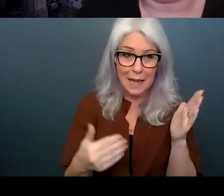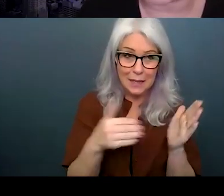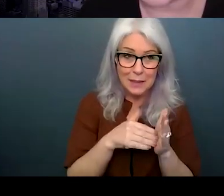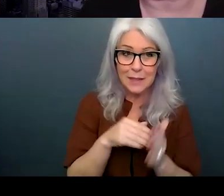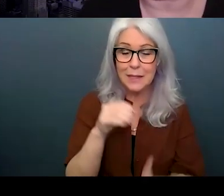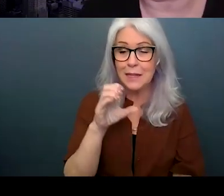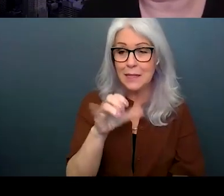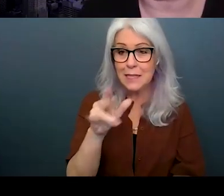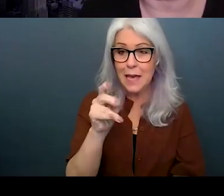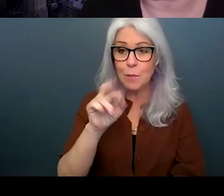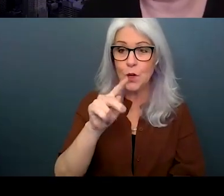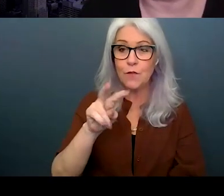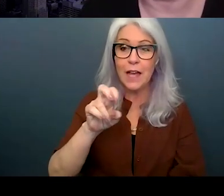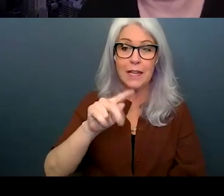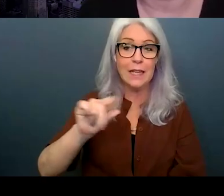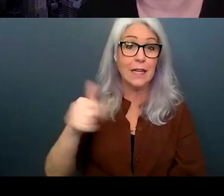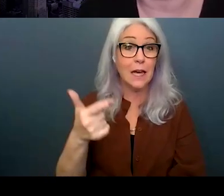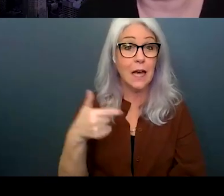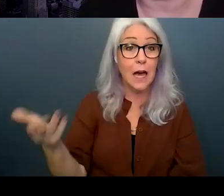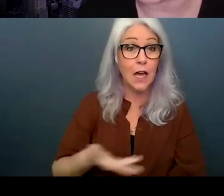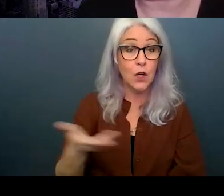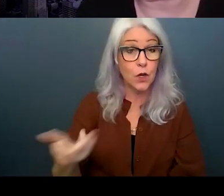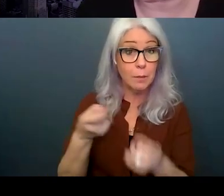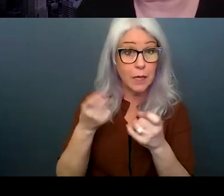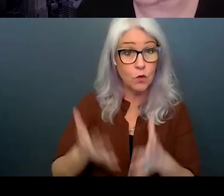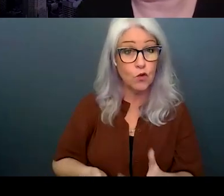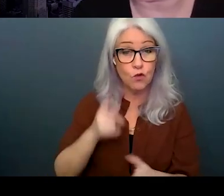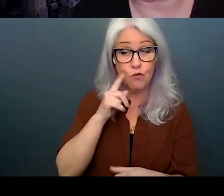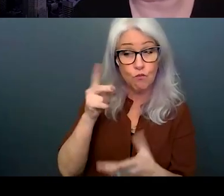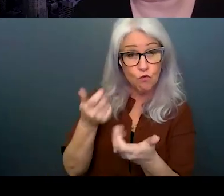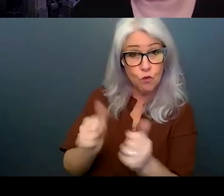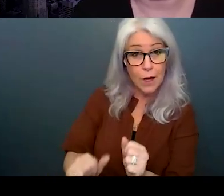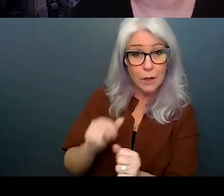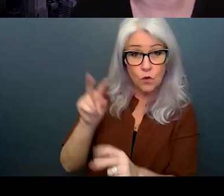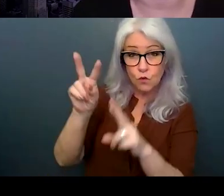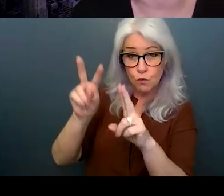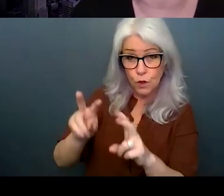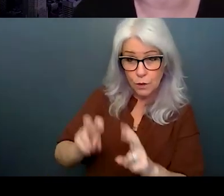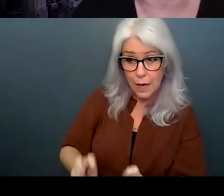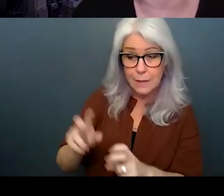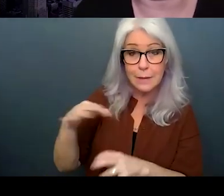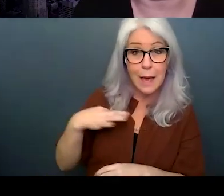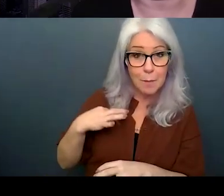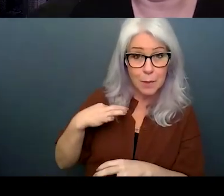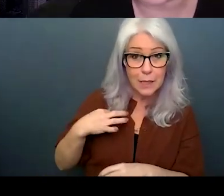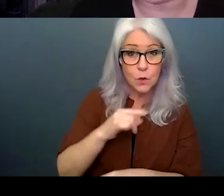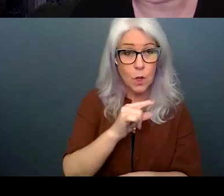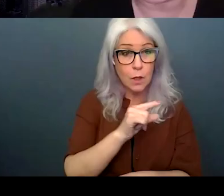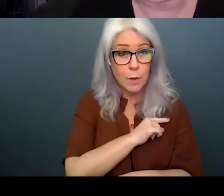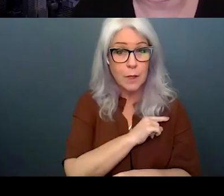Cyber vetting or hiring managers' attempts to assess applicants' qualifications based on social